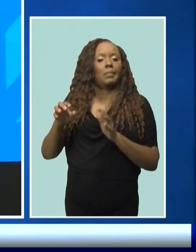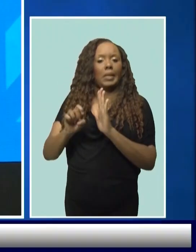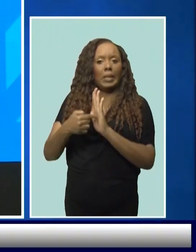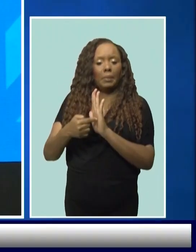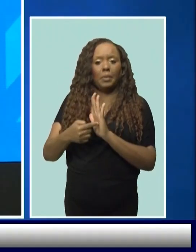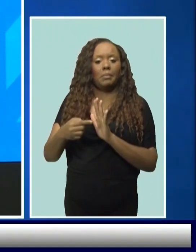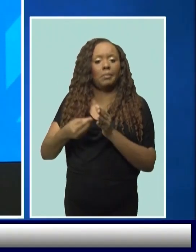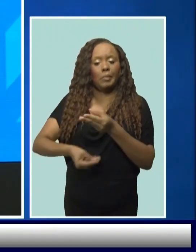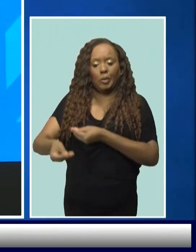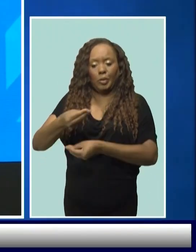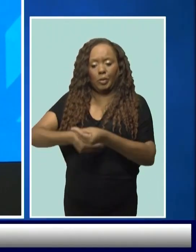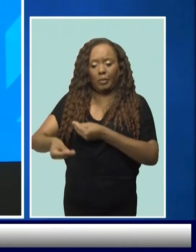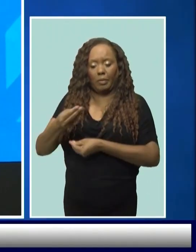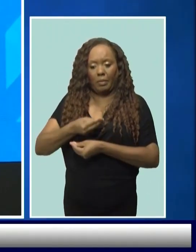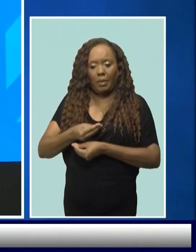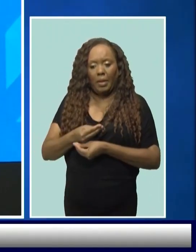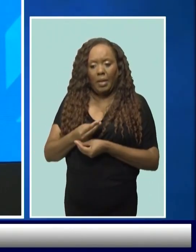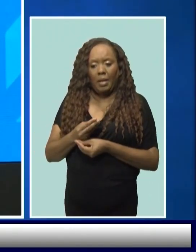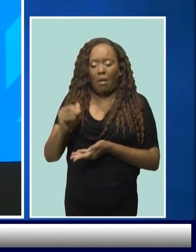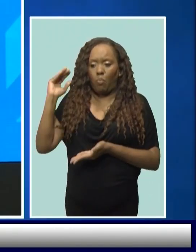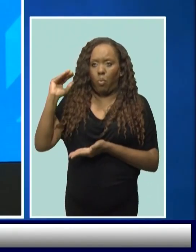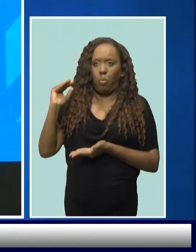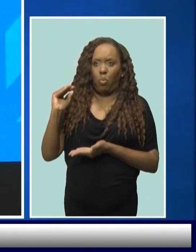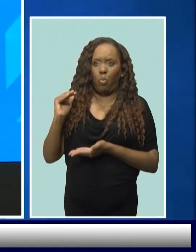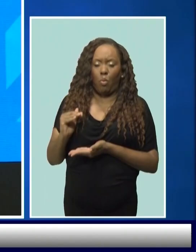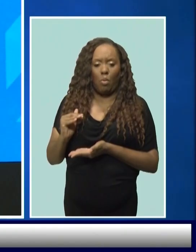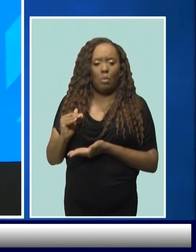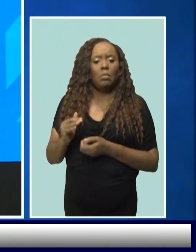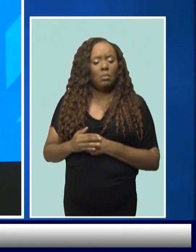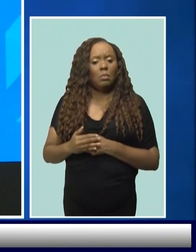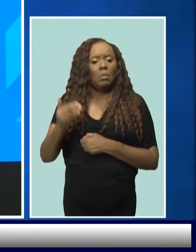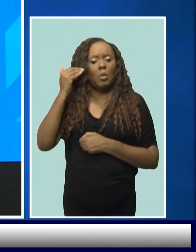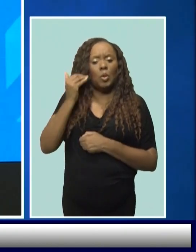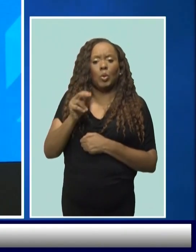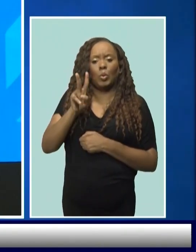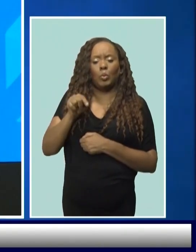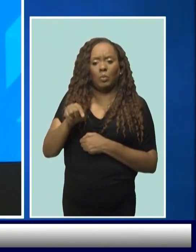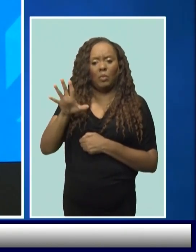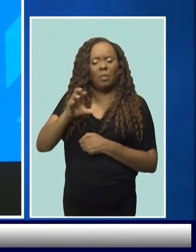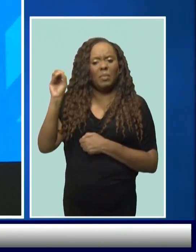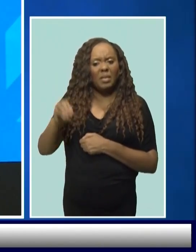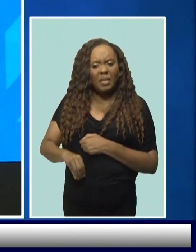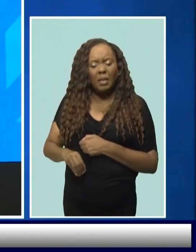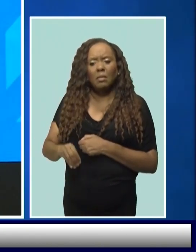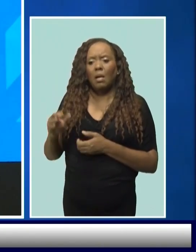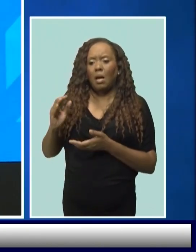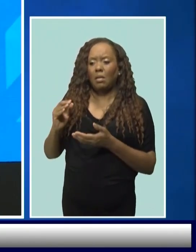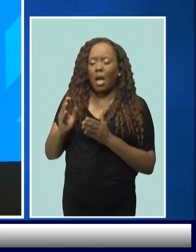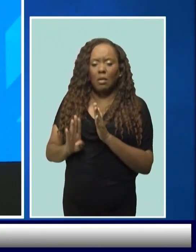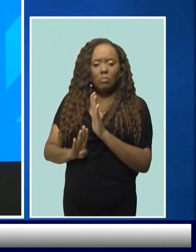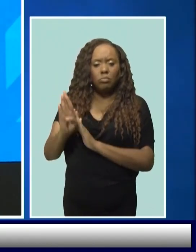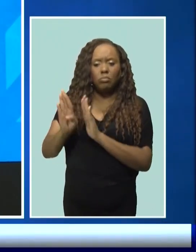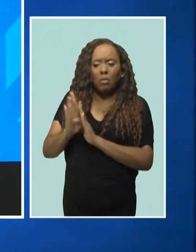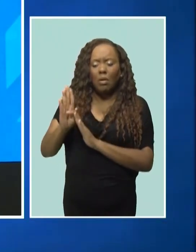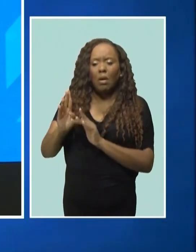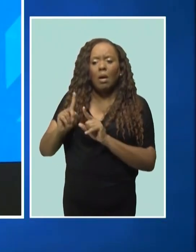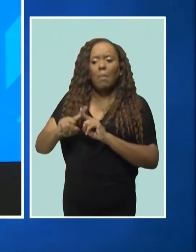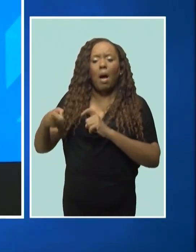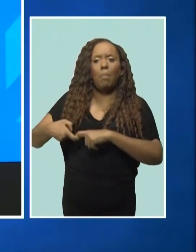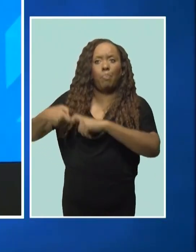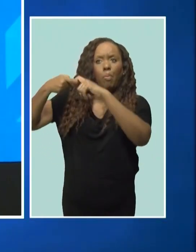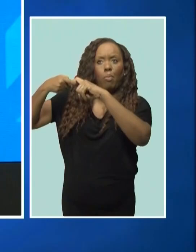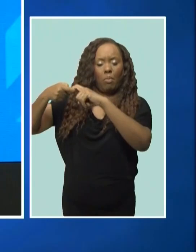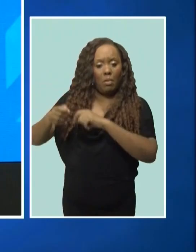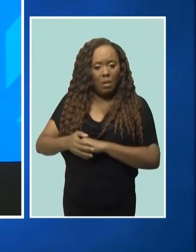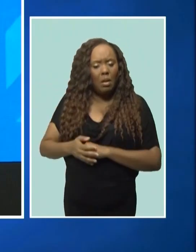than 1%. Compare that to the average growth rate of 2.5% since 2010. Meanwhile, we're witnessing a staggering